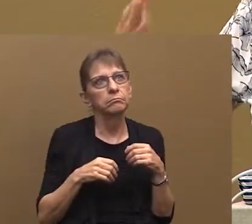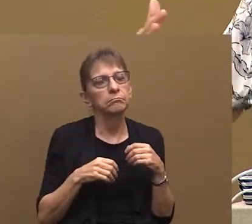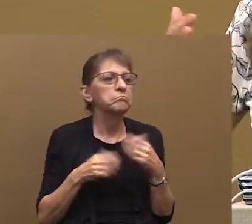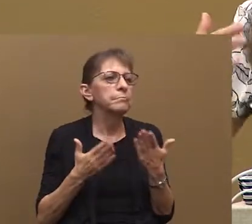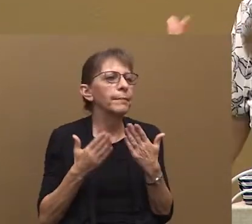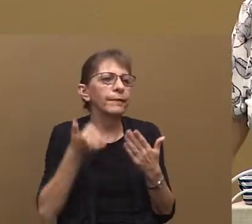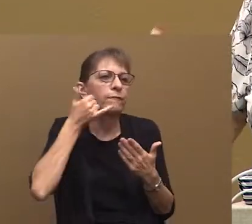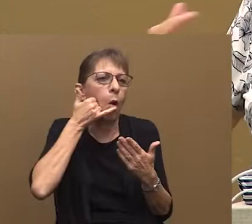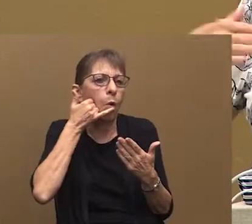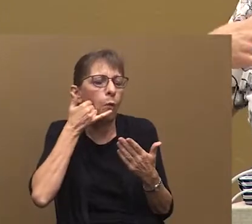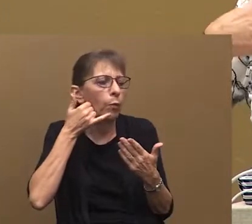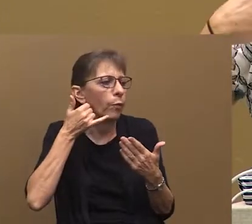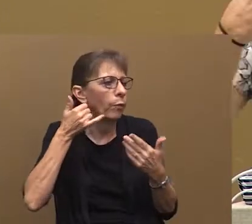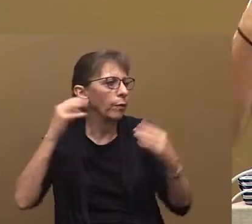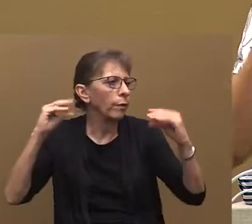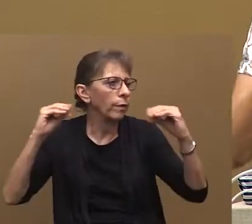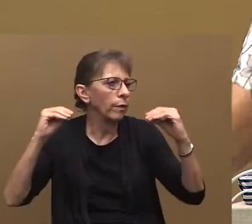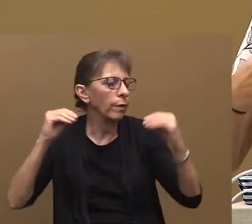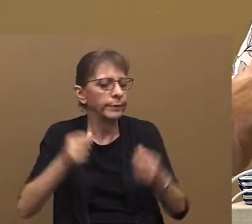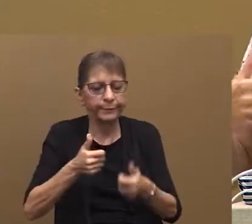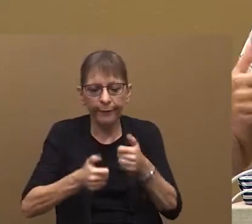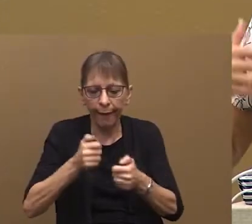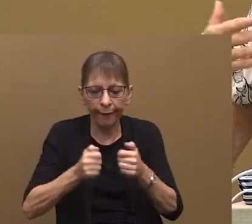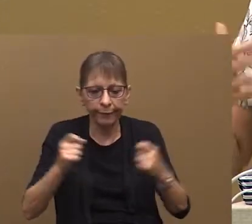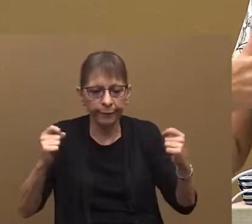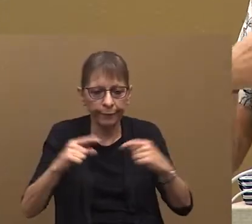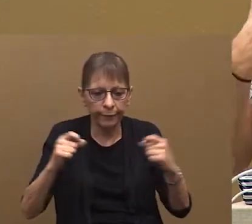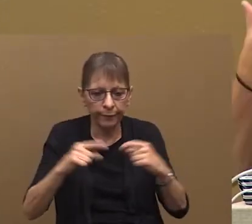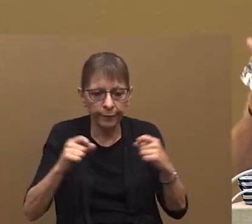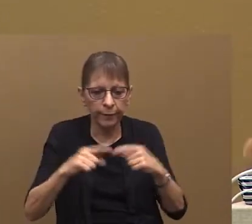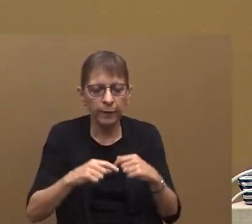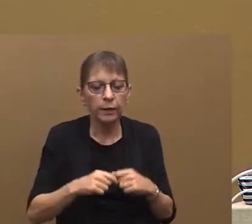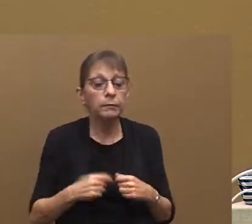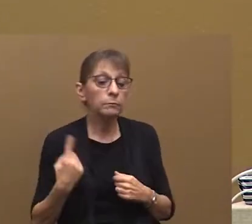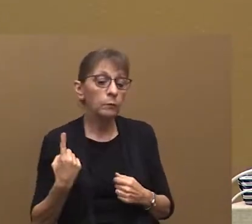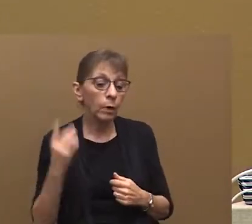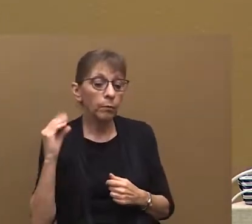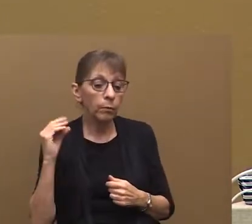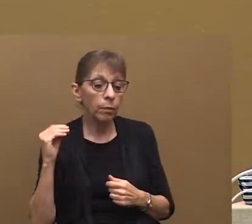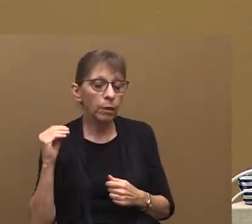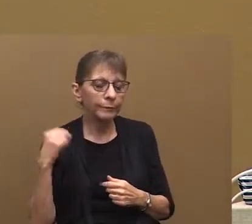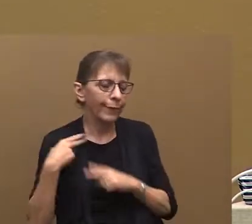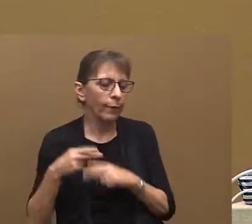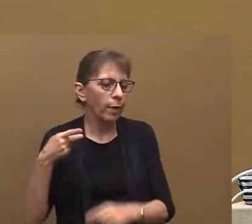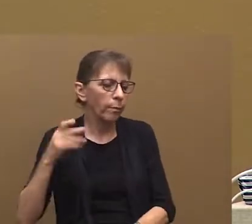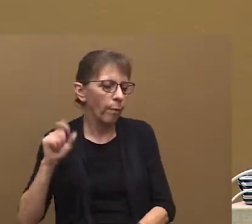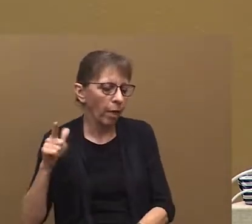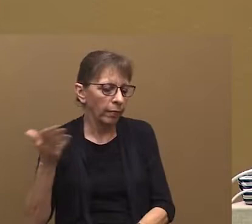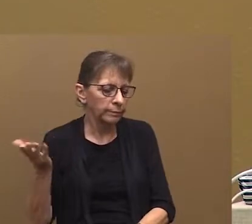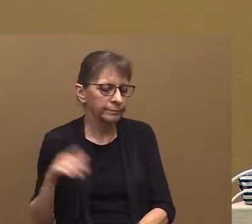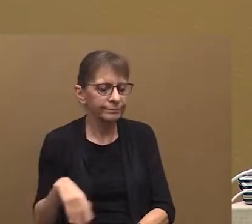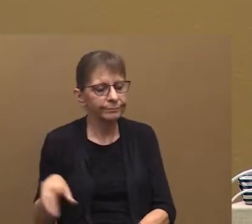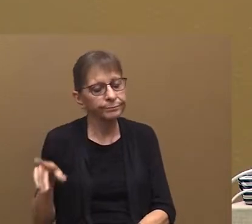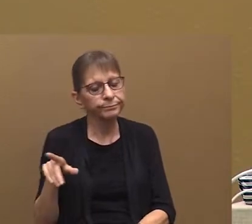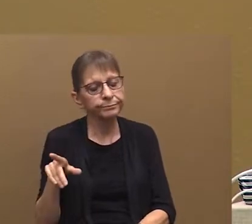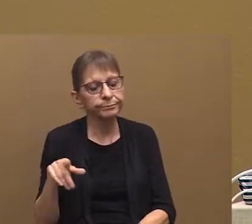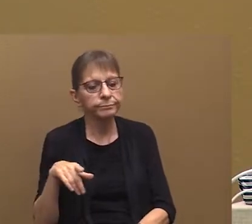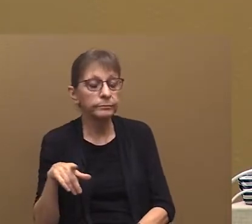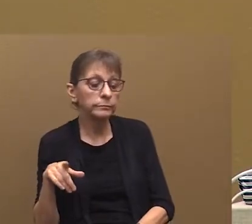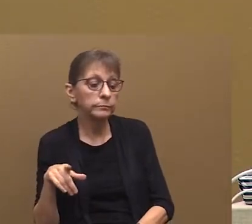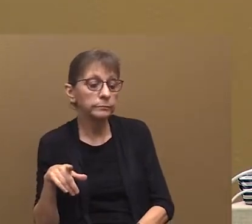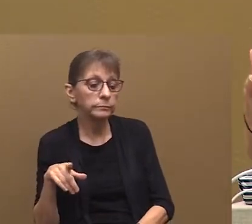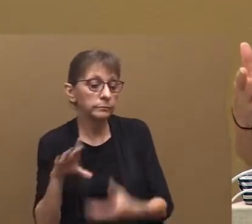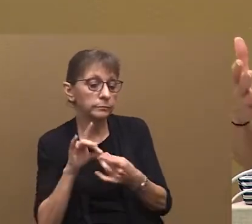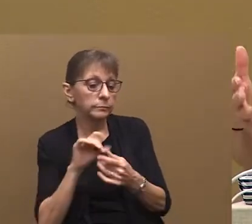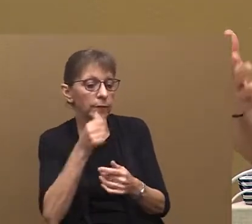sort of phone conversation or text conversation. But one boy, I'll just call him Paul, says to